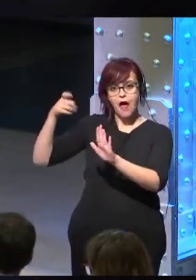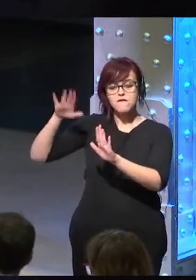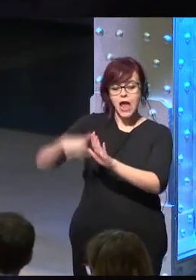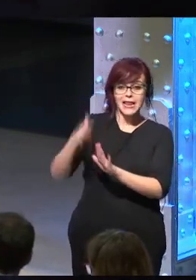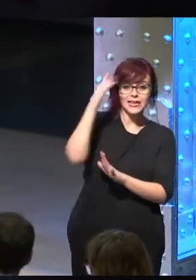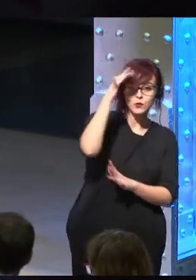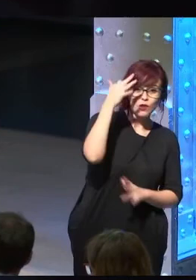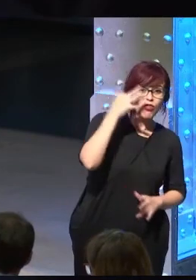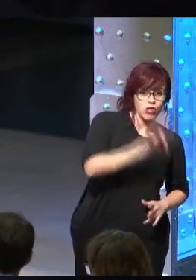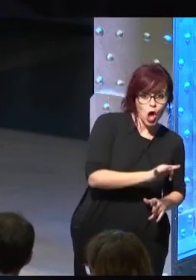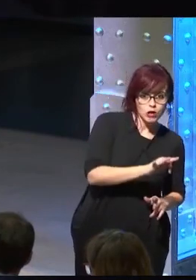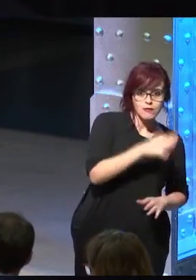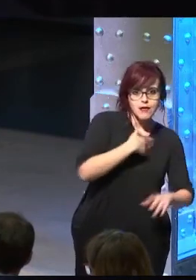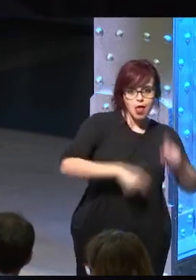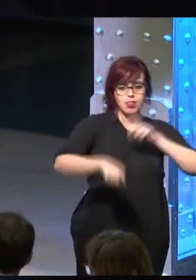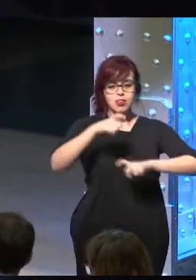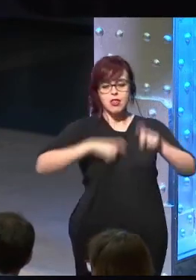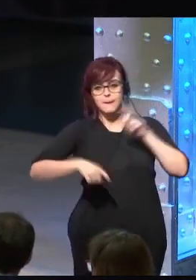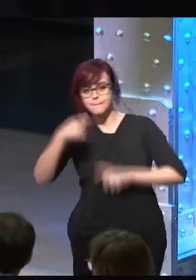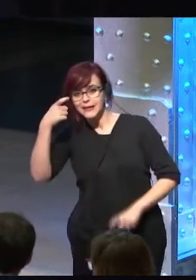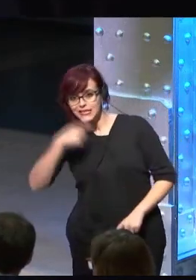from myths falls back again into the myth.